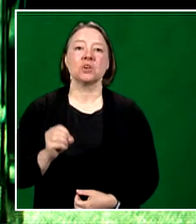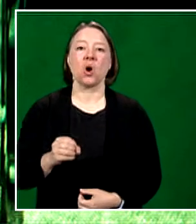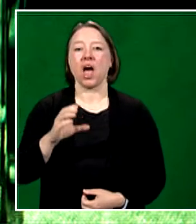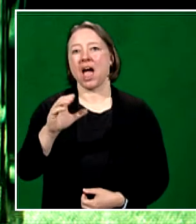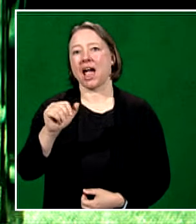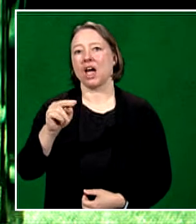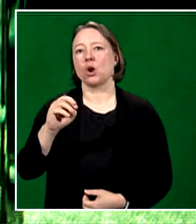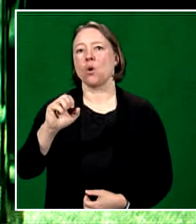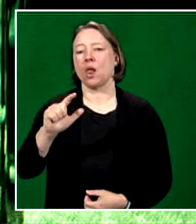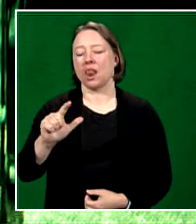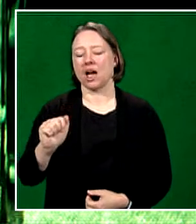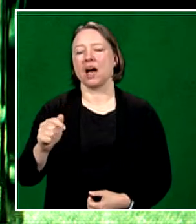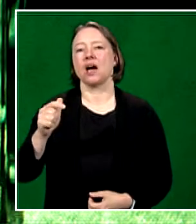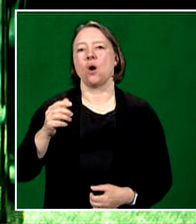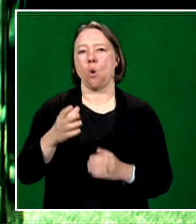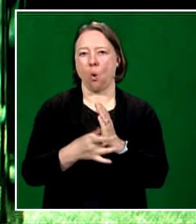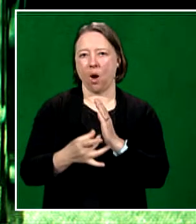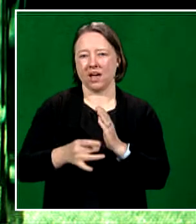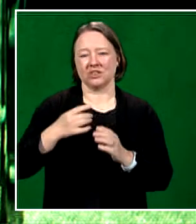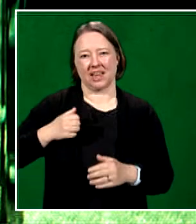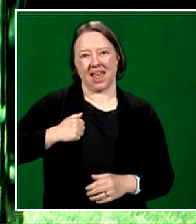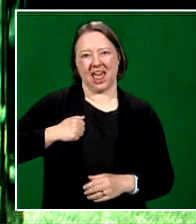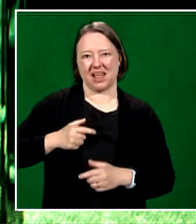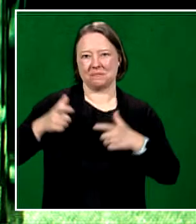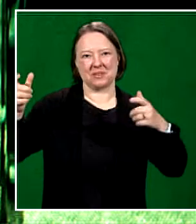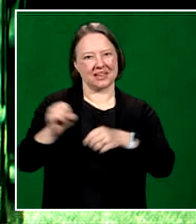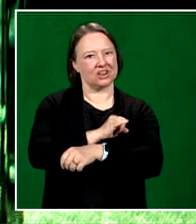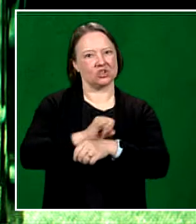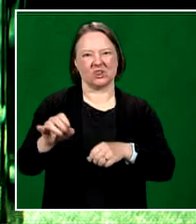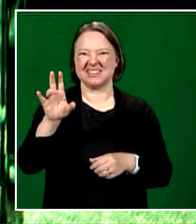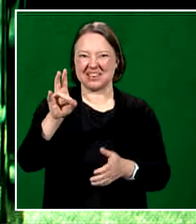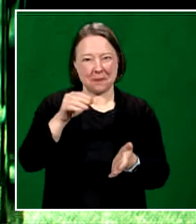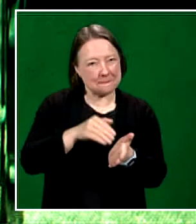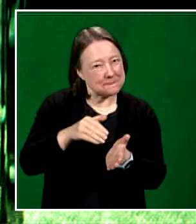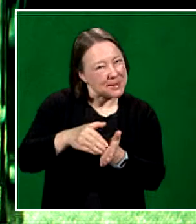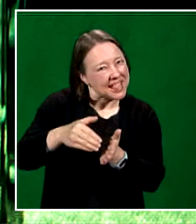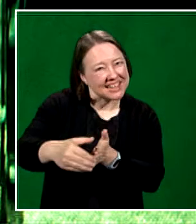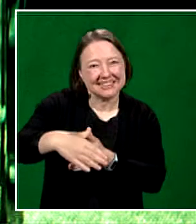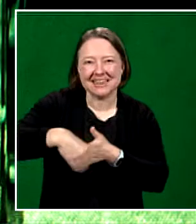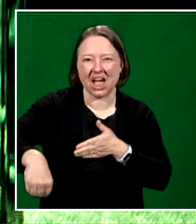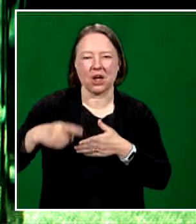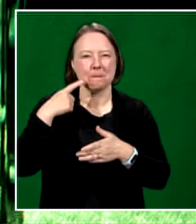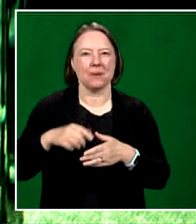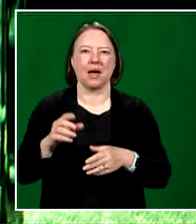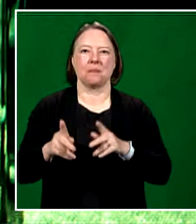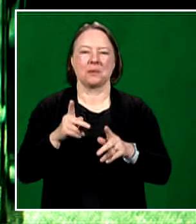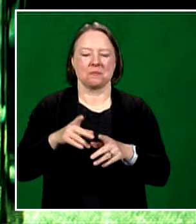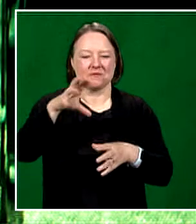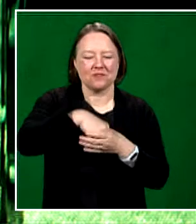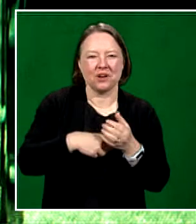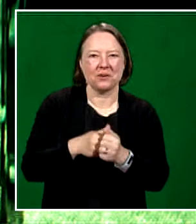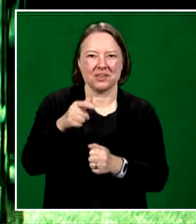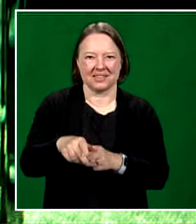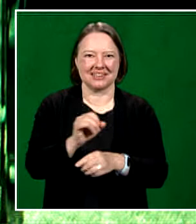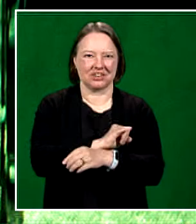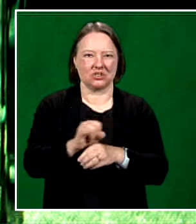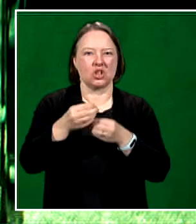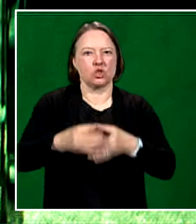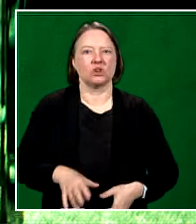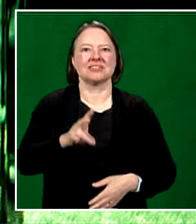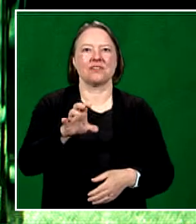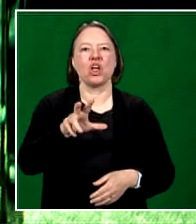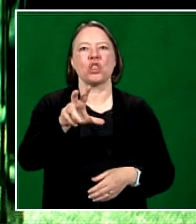Canola is one of Canada's largest industries, worth $27 billion. But stakeholders across the industry lose $730